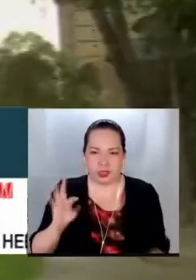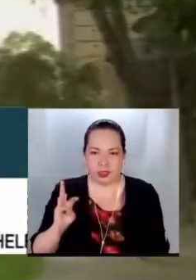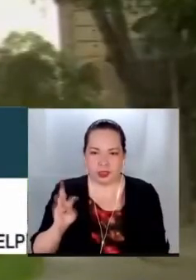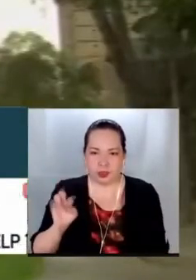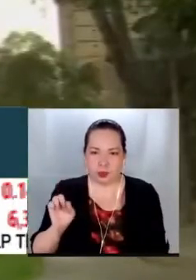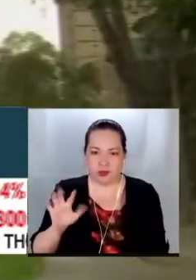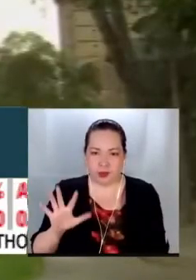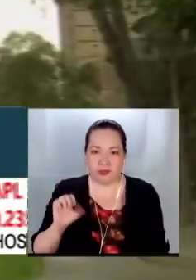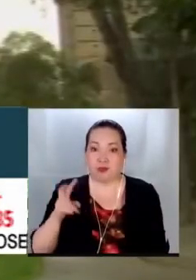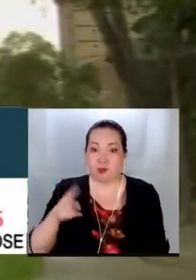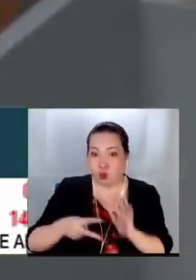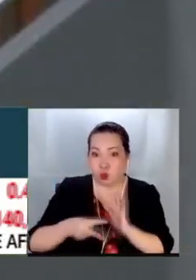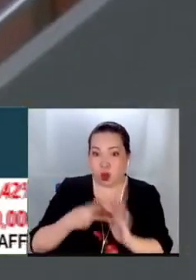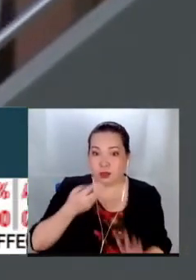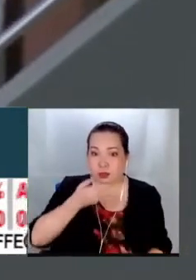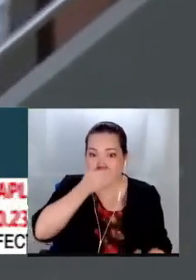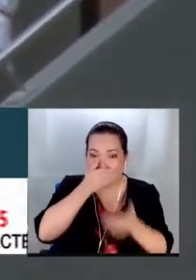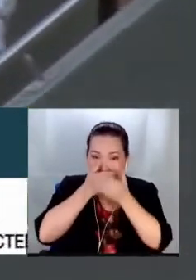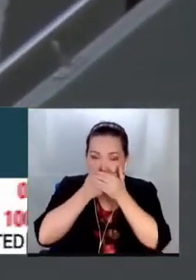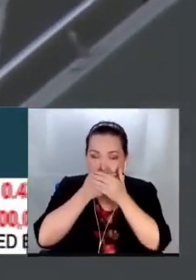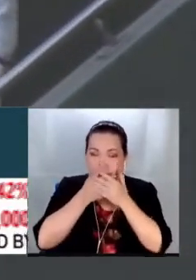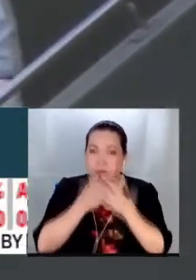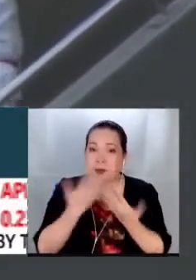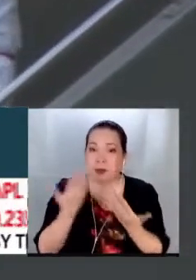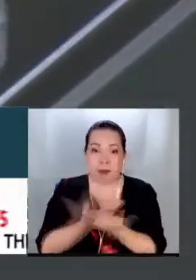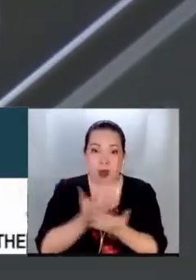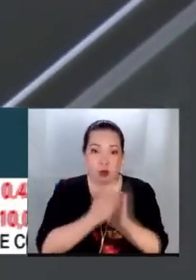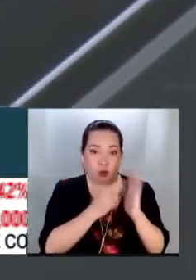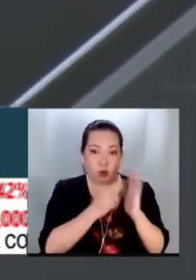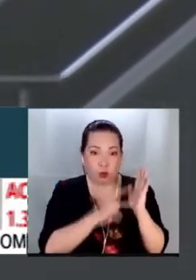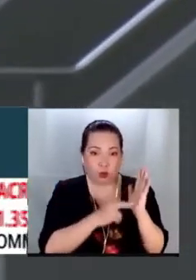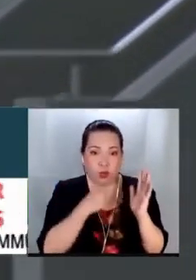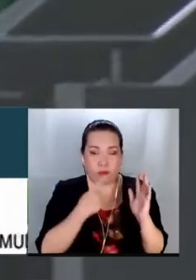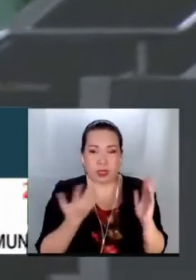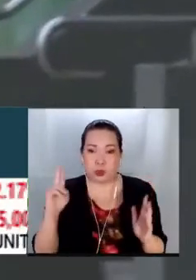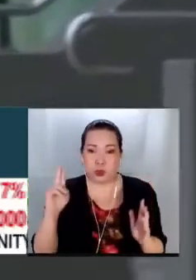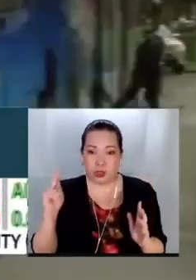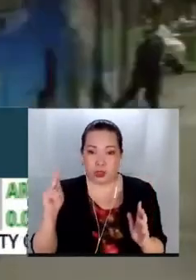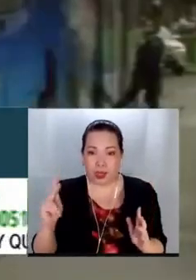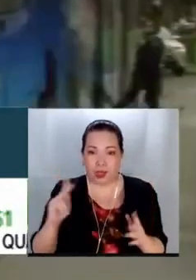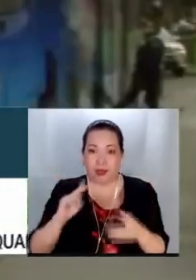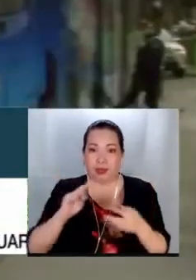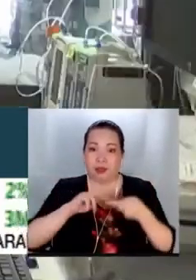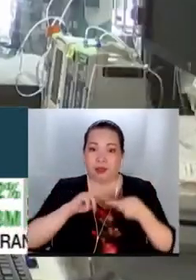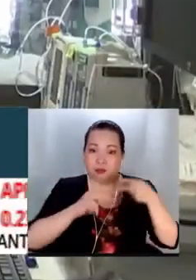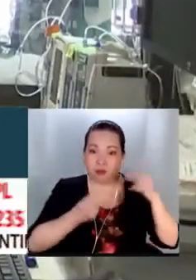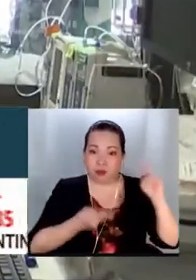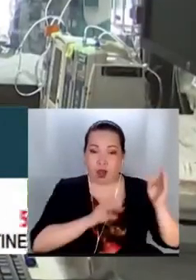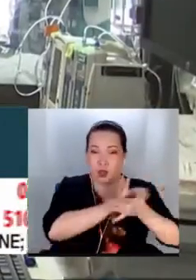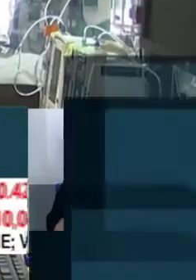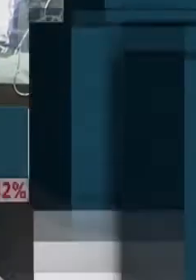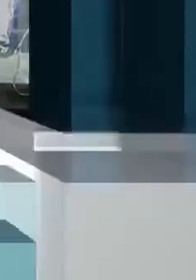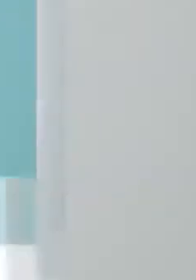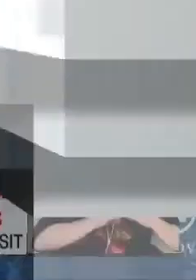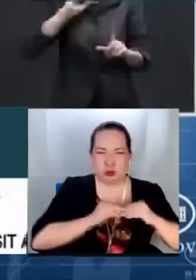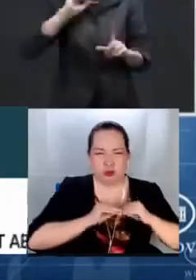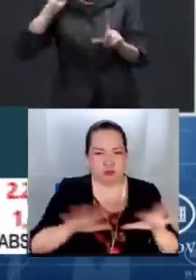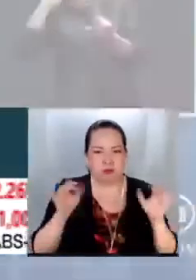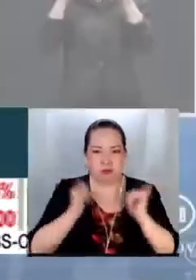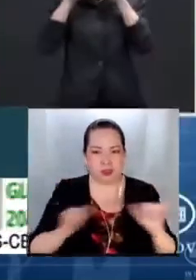new guidance comes as the UK COVID-19 variant continues to spread across the US.